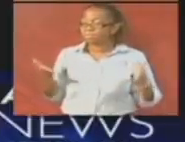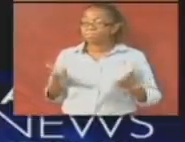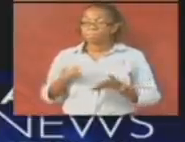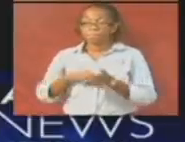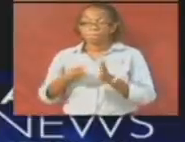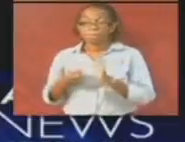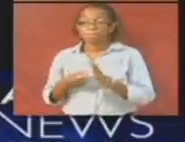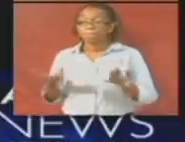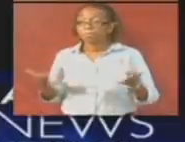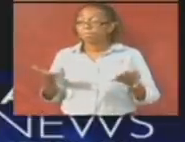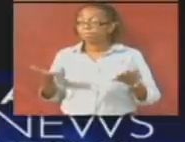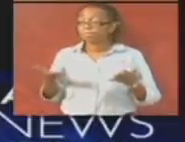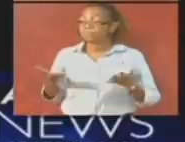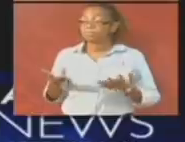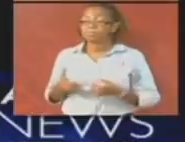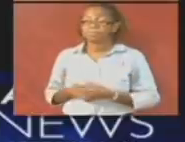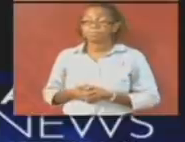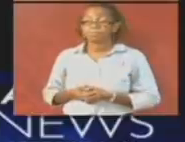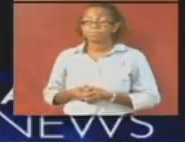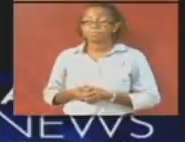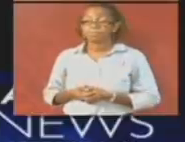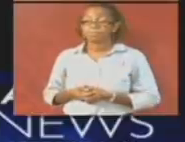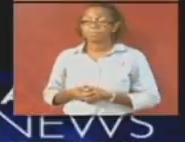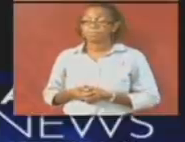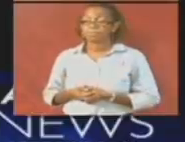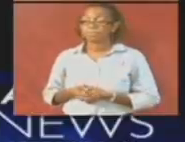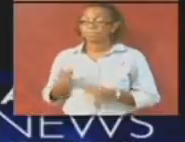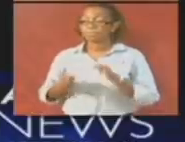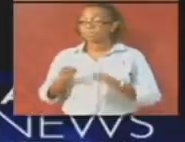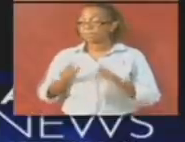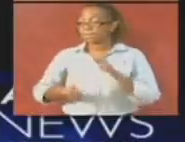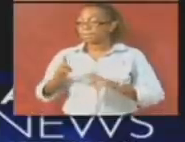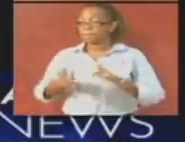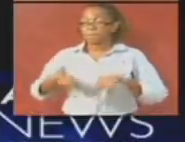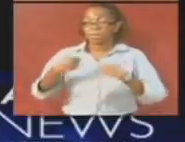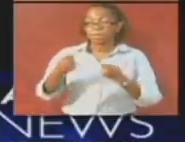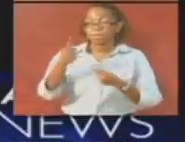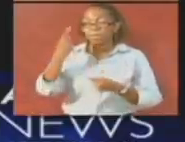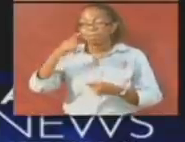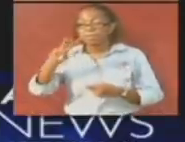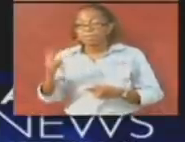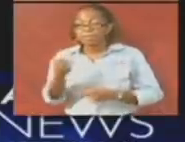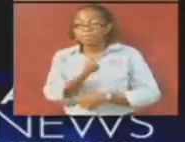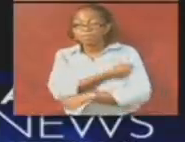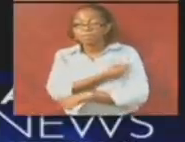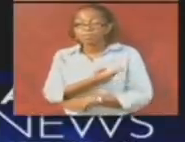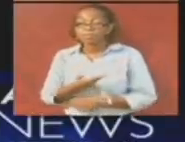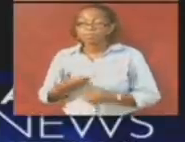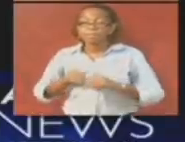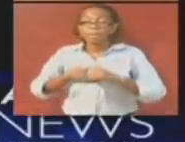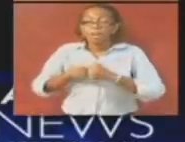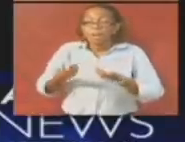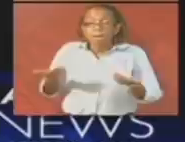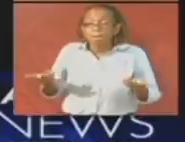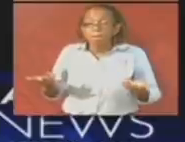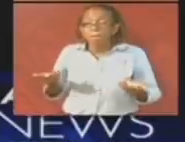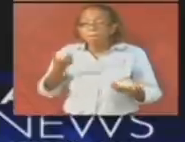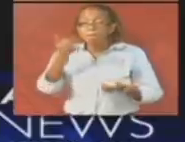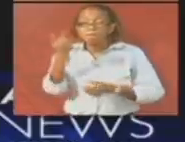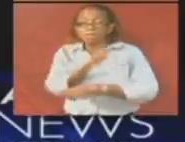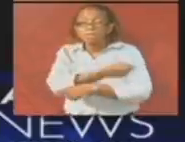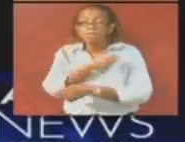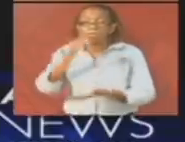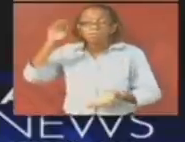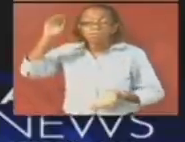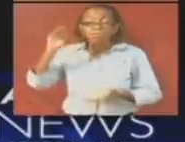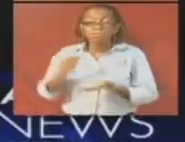dose, they would not be able to get it? Can you just clarify that? And my second question, maybe Dr. Hines. Dr. Hines, it's been a while in terms of